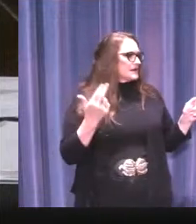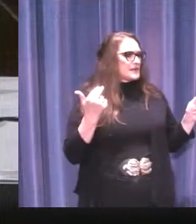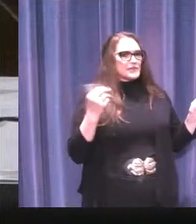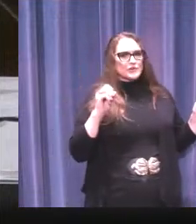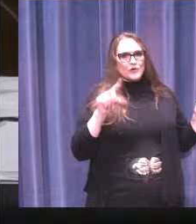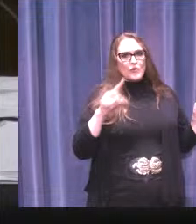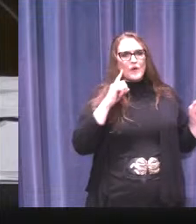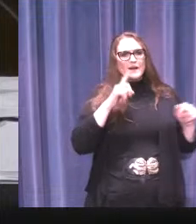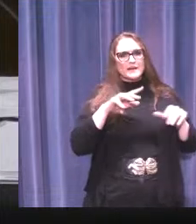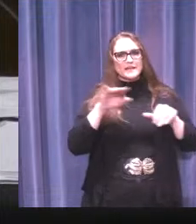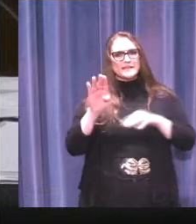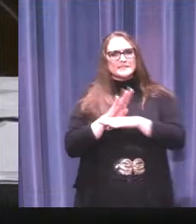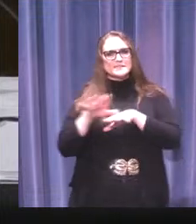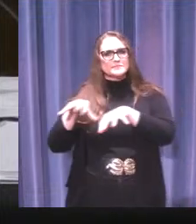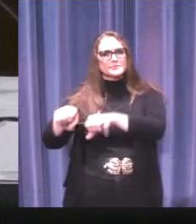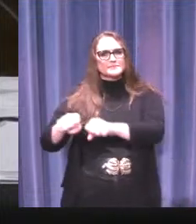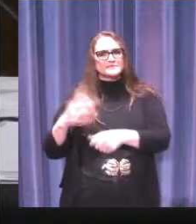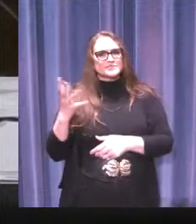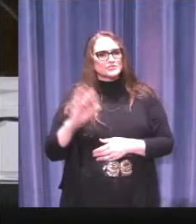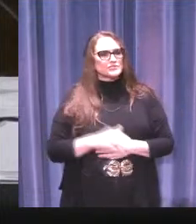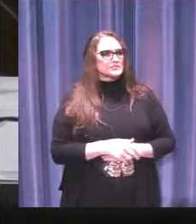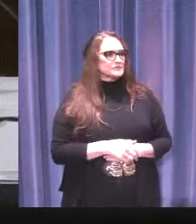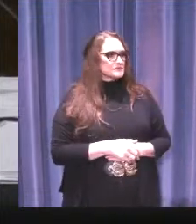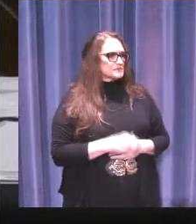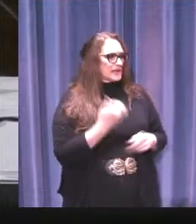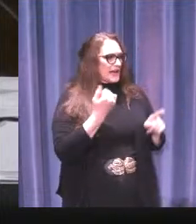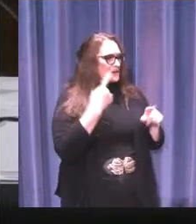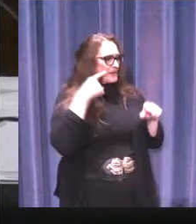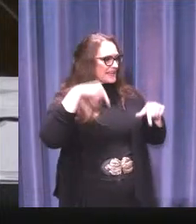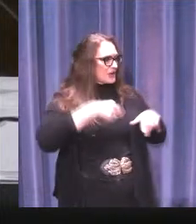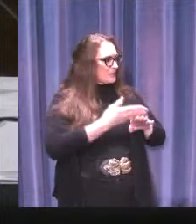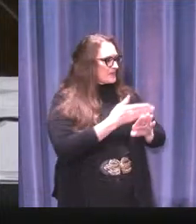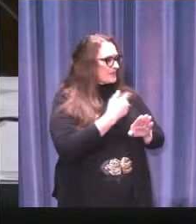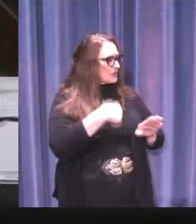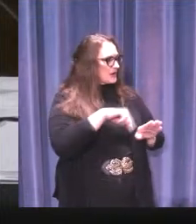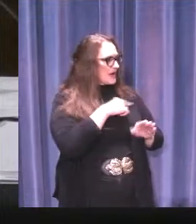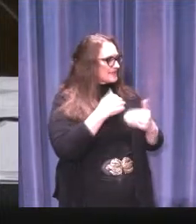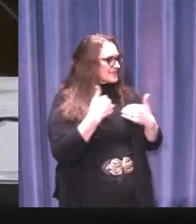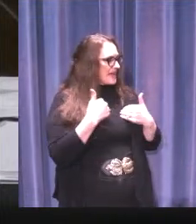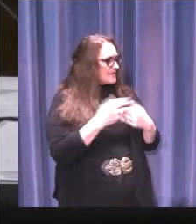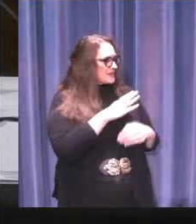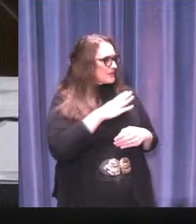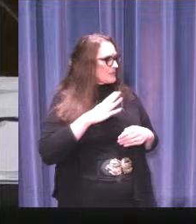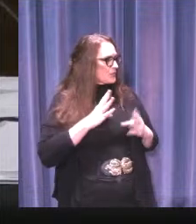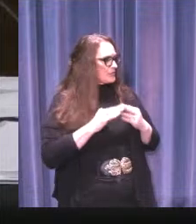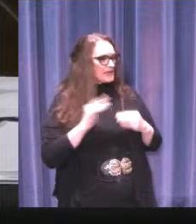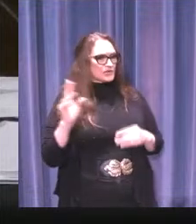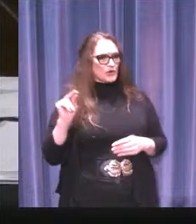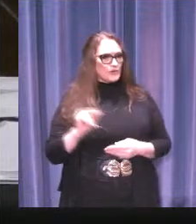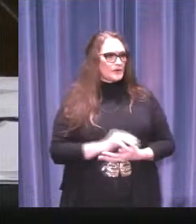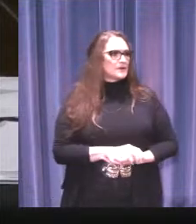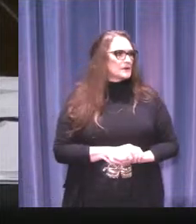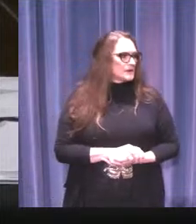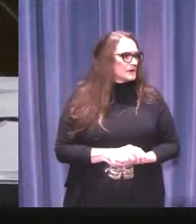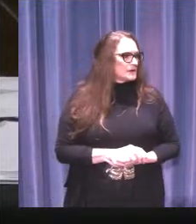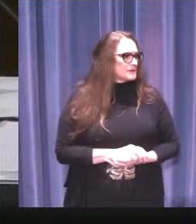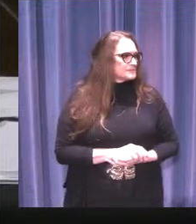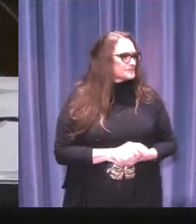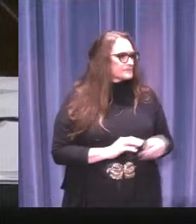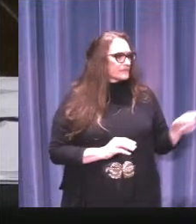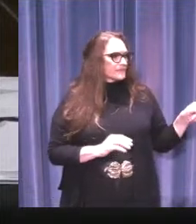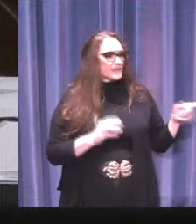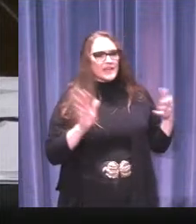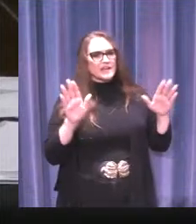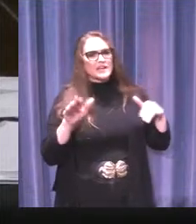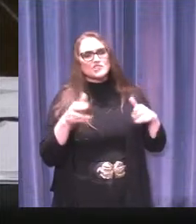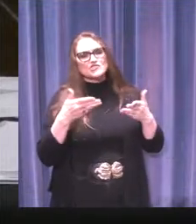is occupied. Okay. Is there anybody in here prior to us having the board meeting? No, there is not. Let Jordan sort it out.